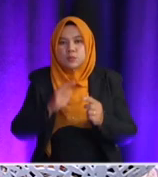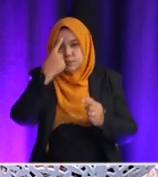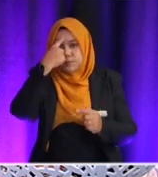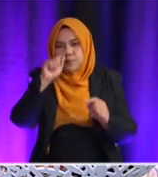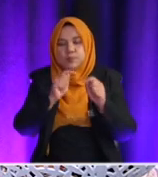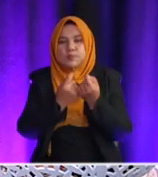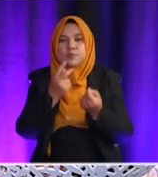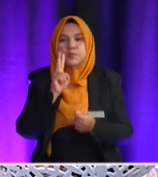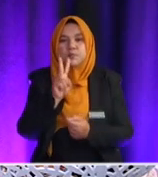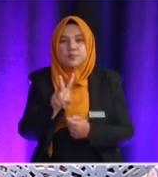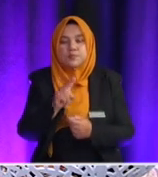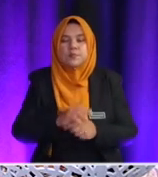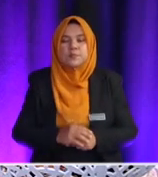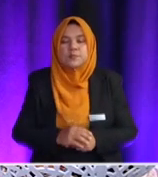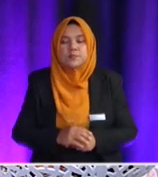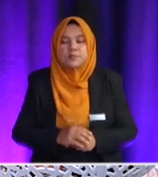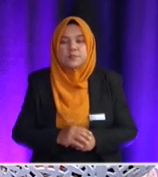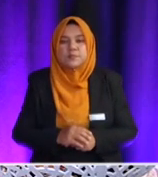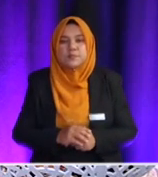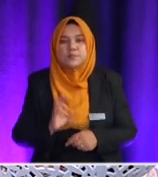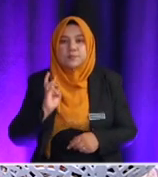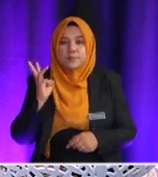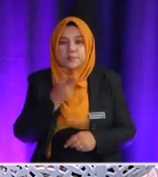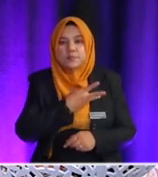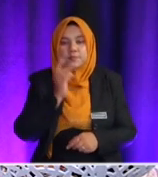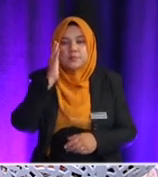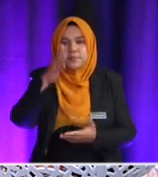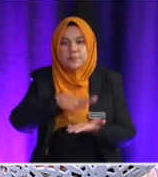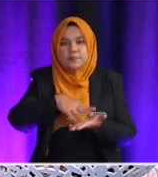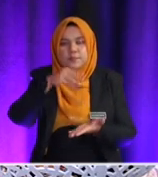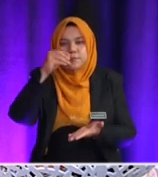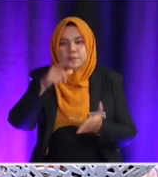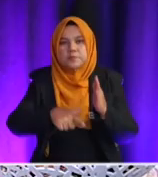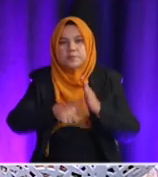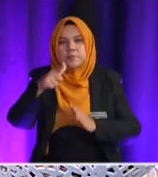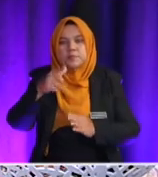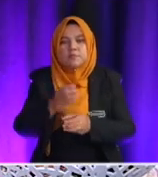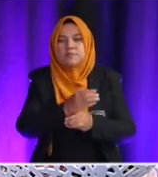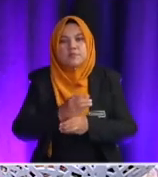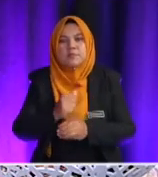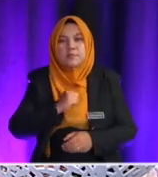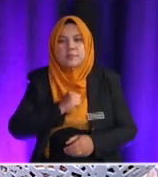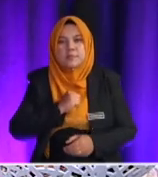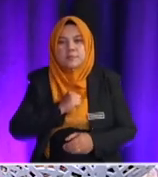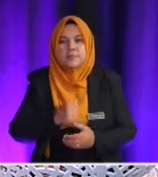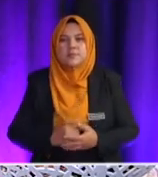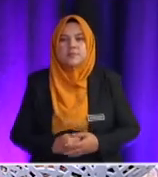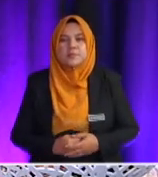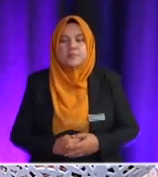2 pupils. And today, we are going to be learning more on take care of yourself.